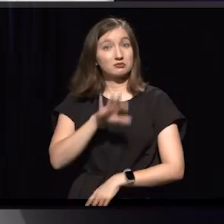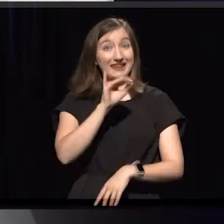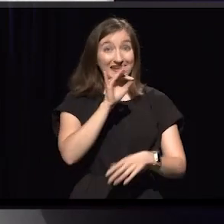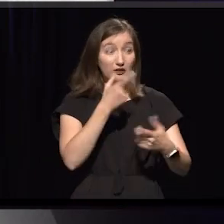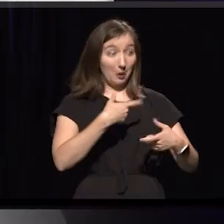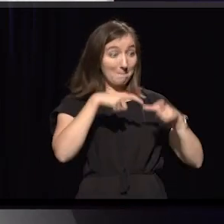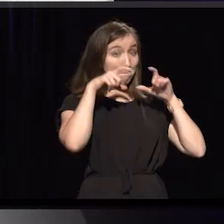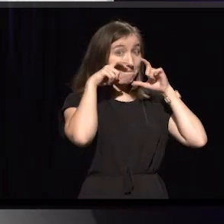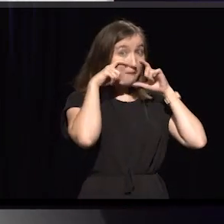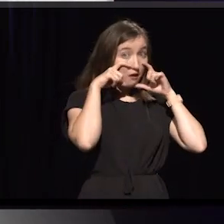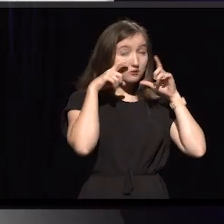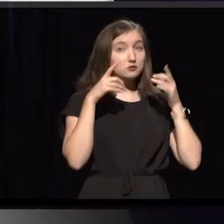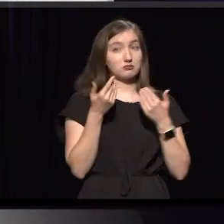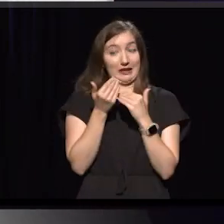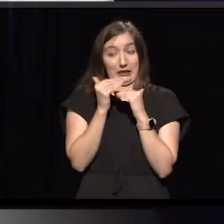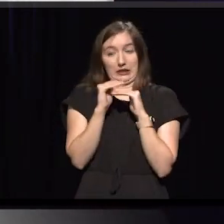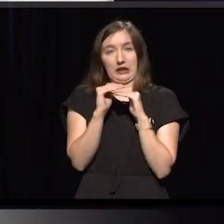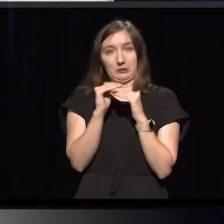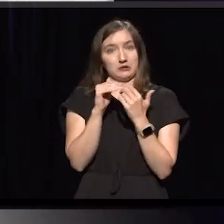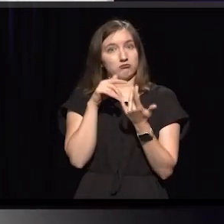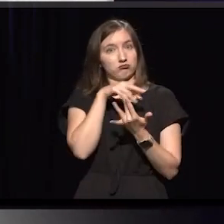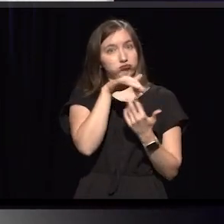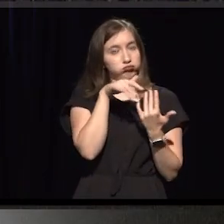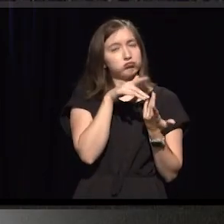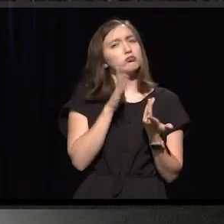virus continuing to brew in our community.